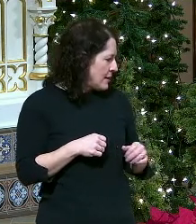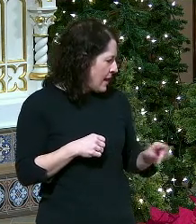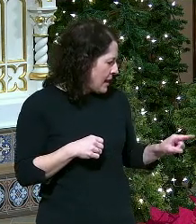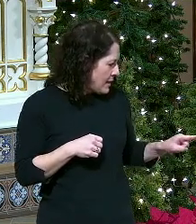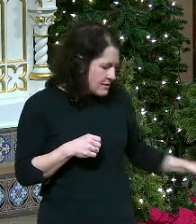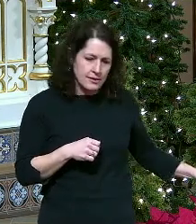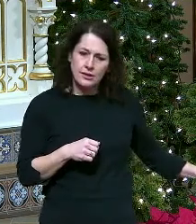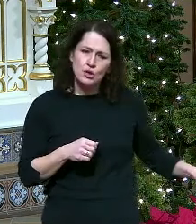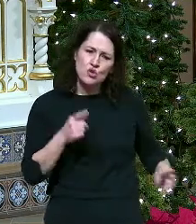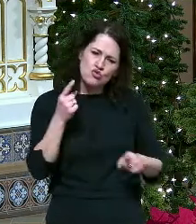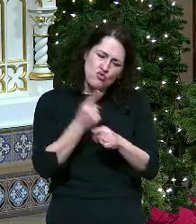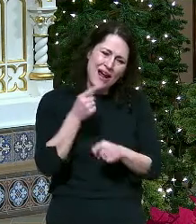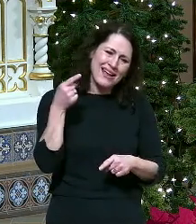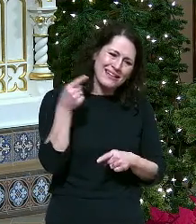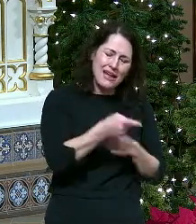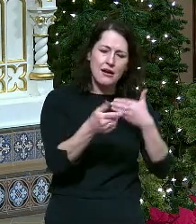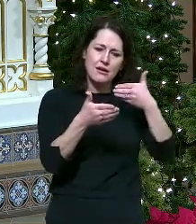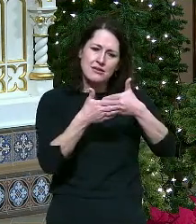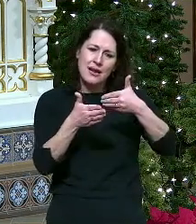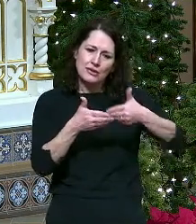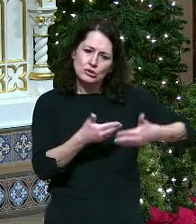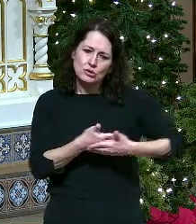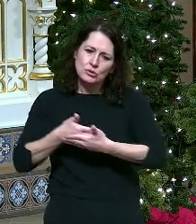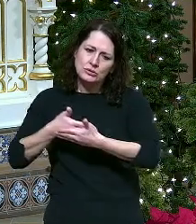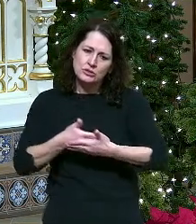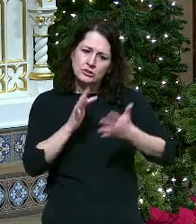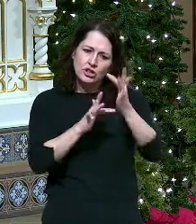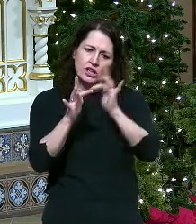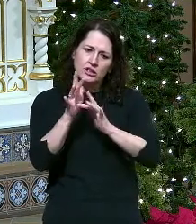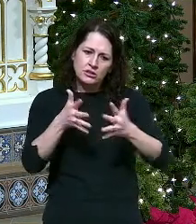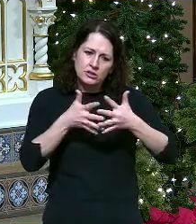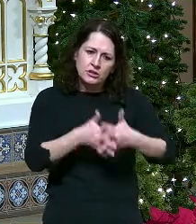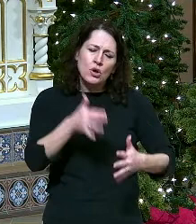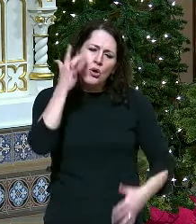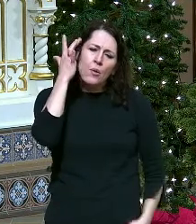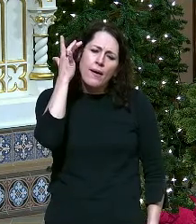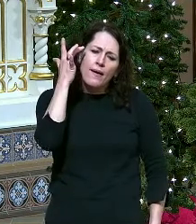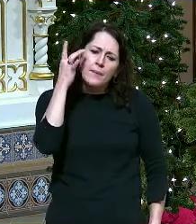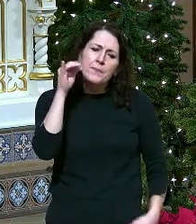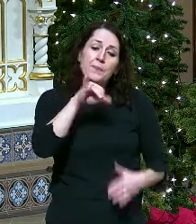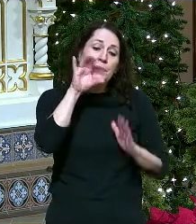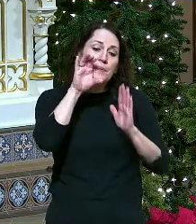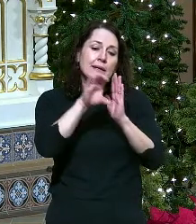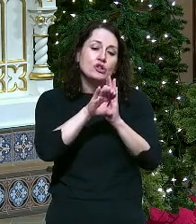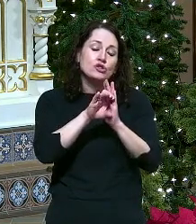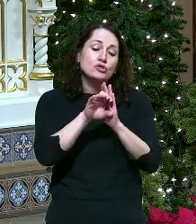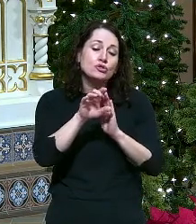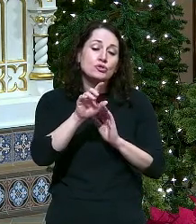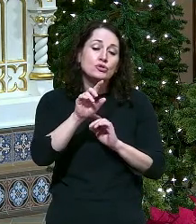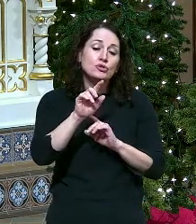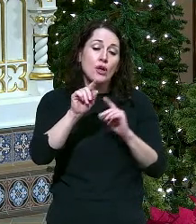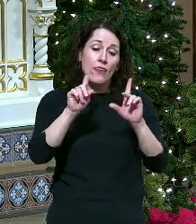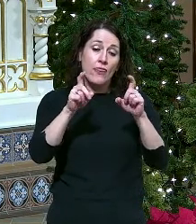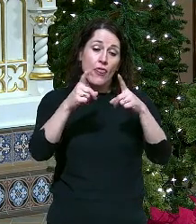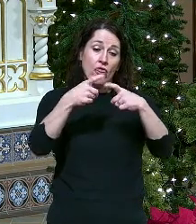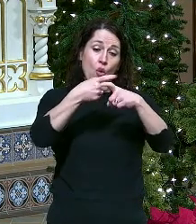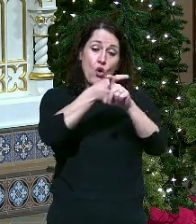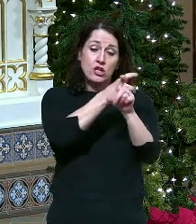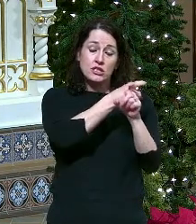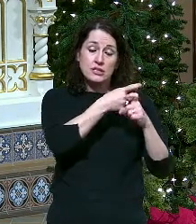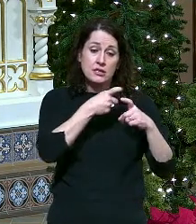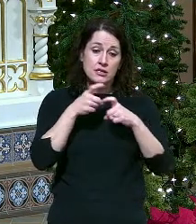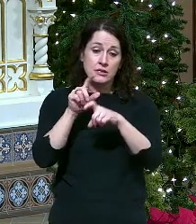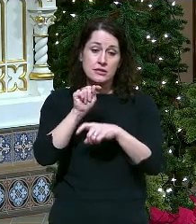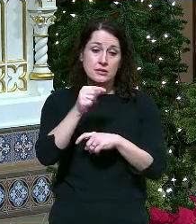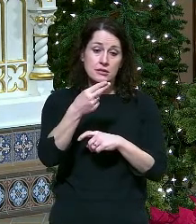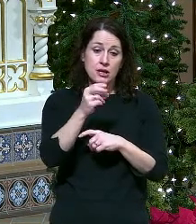put it right there by the crib, because this one, the thorns, he